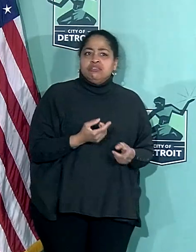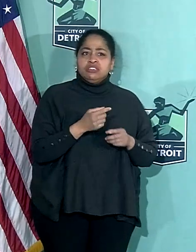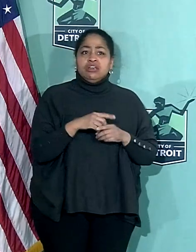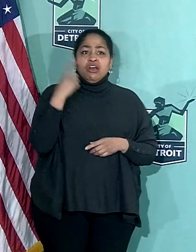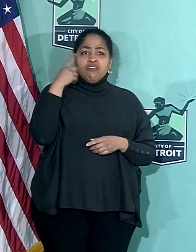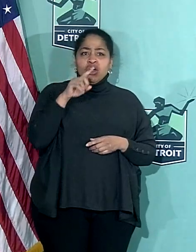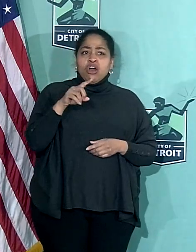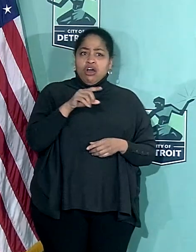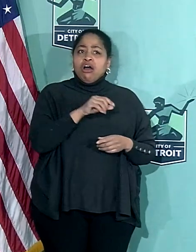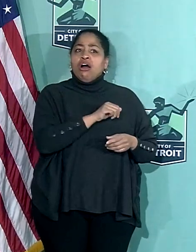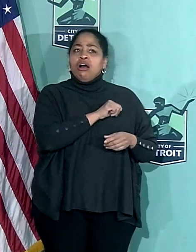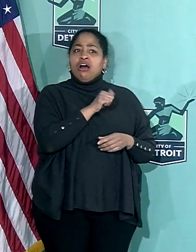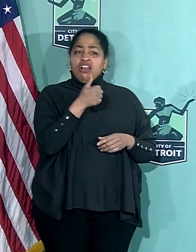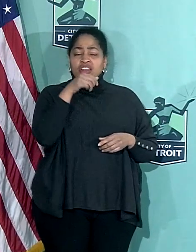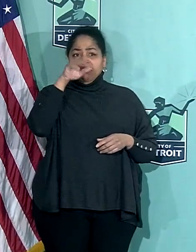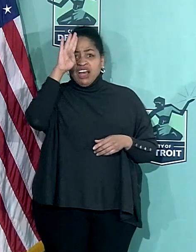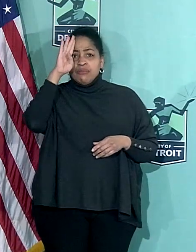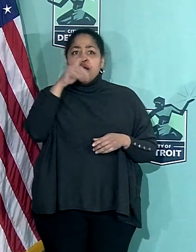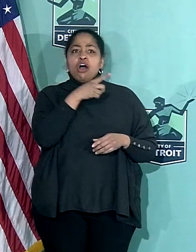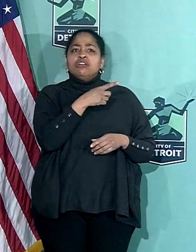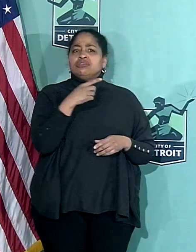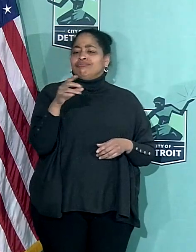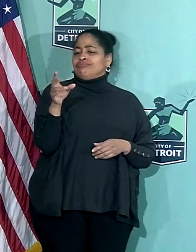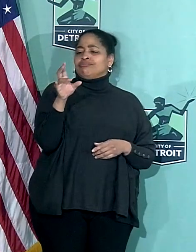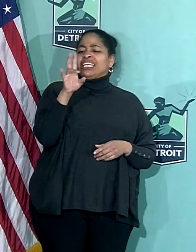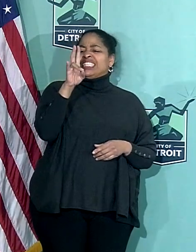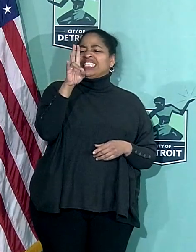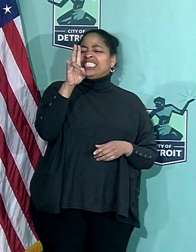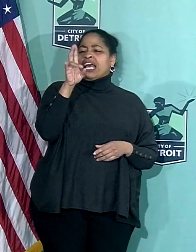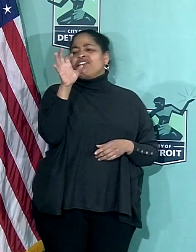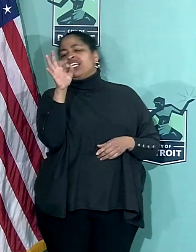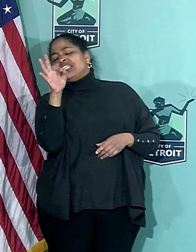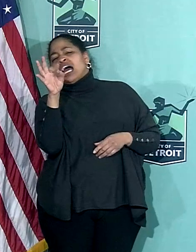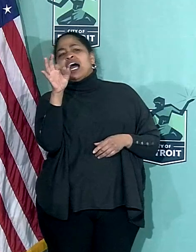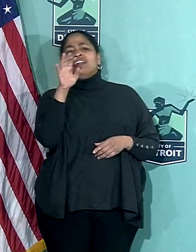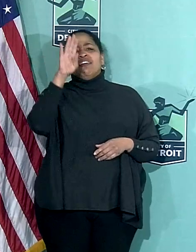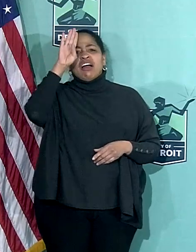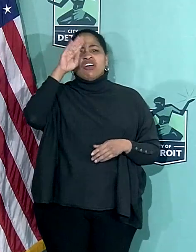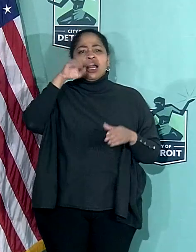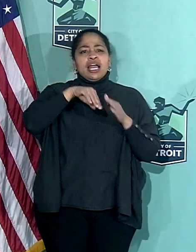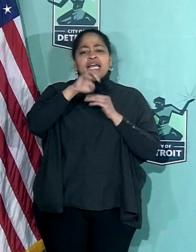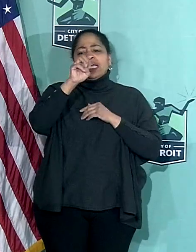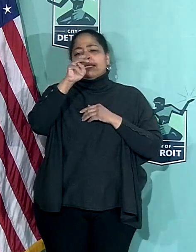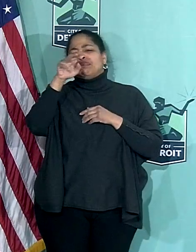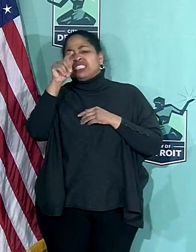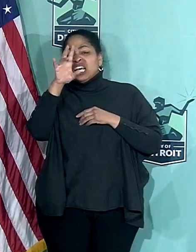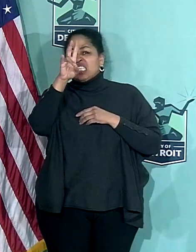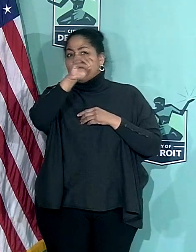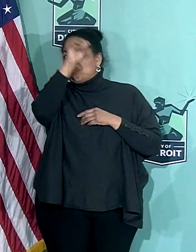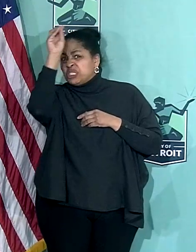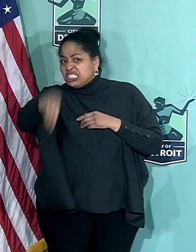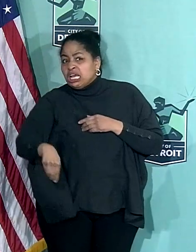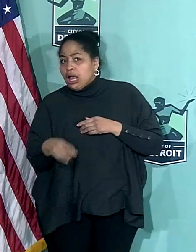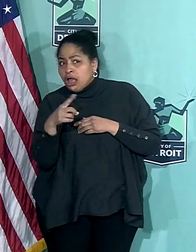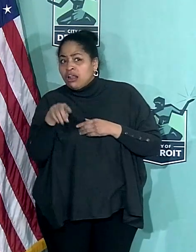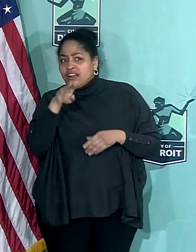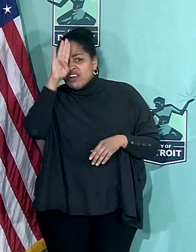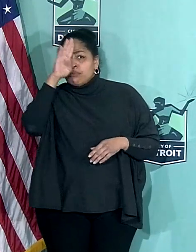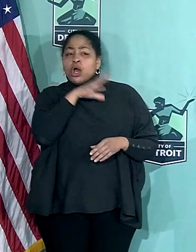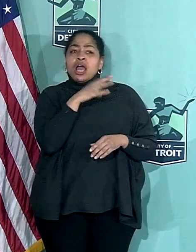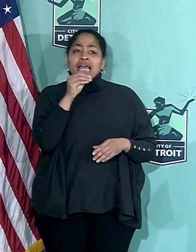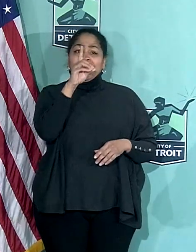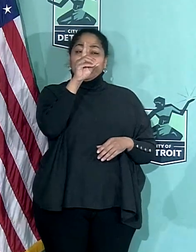beginning. In the fire department, it's been 79 firefighters and EMTs, 7% of the fire department. And